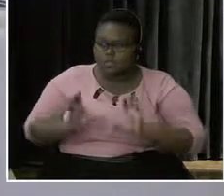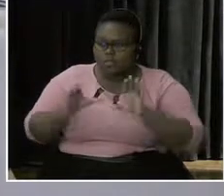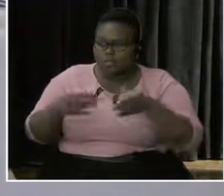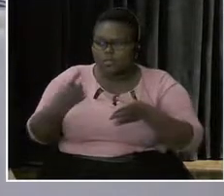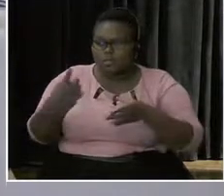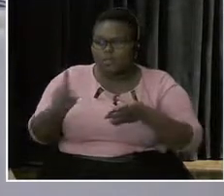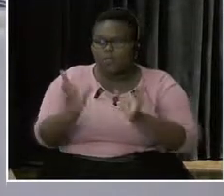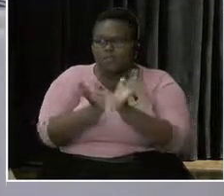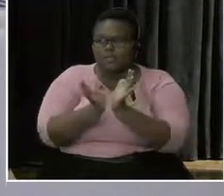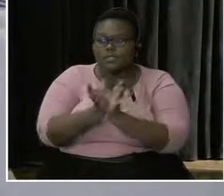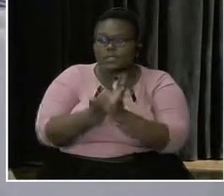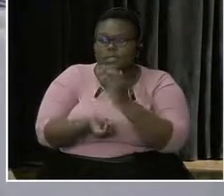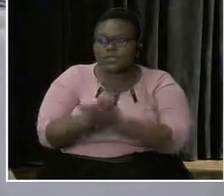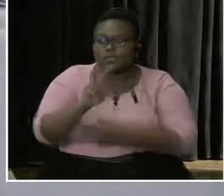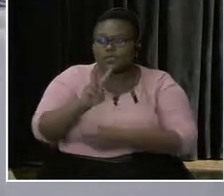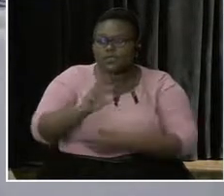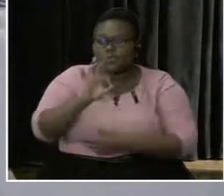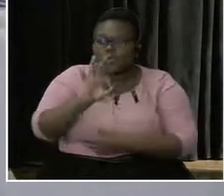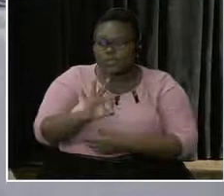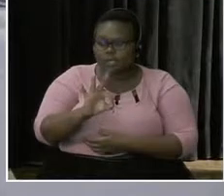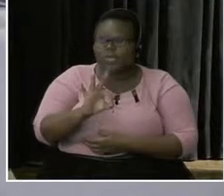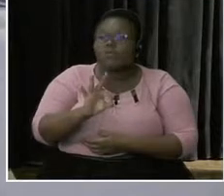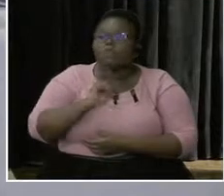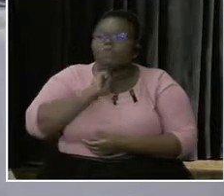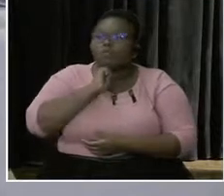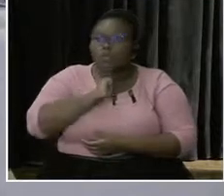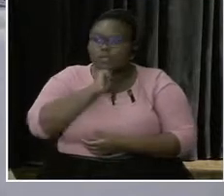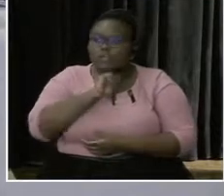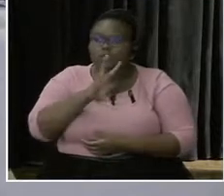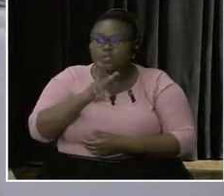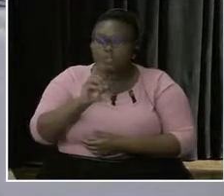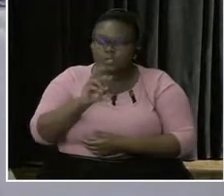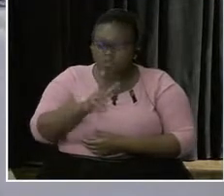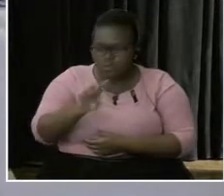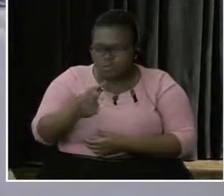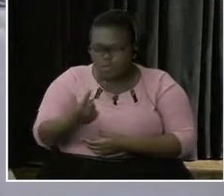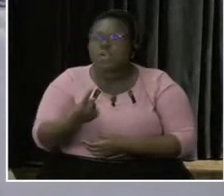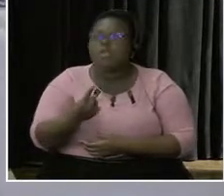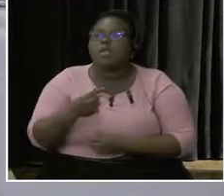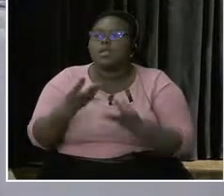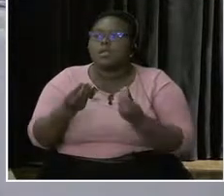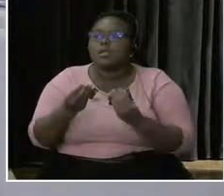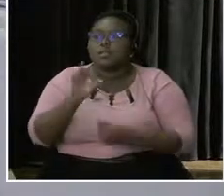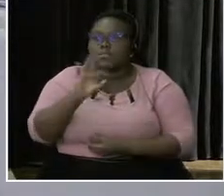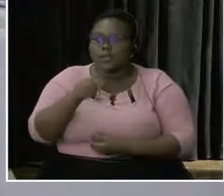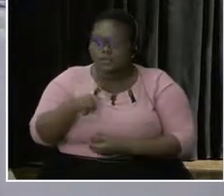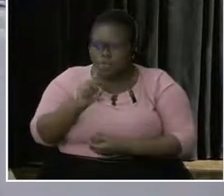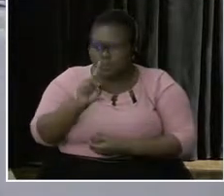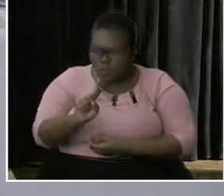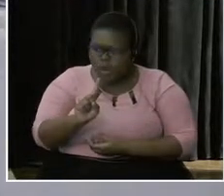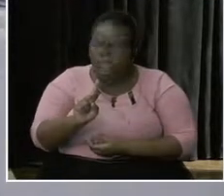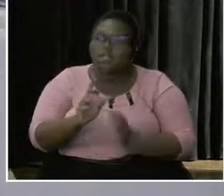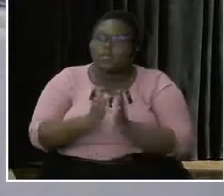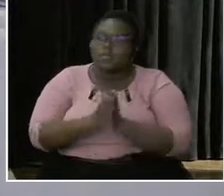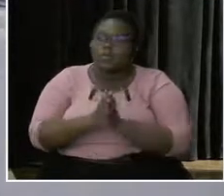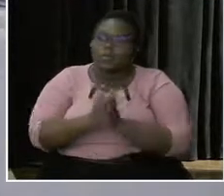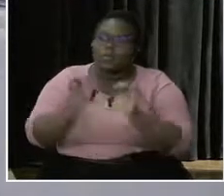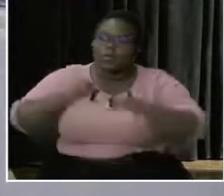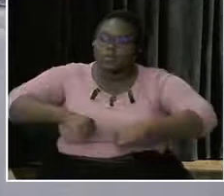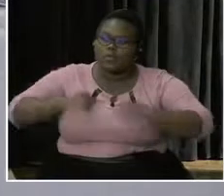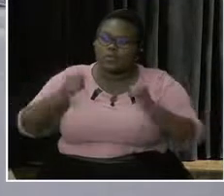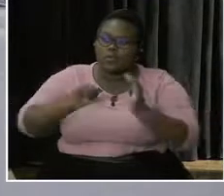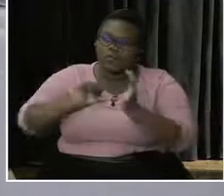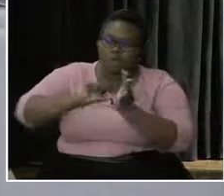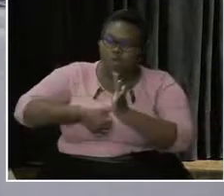the meeting held on the 23rd of August 2021. Item 3.1, request for approval of